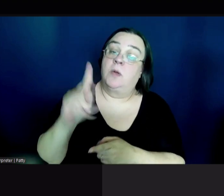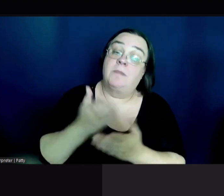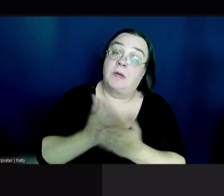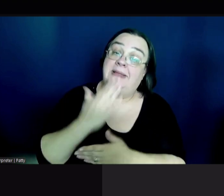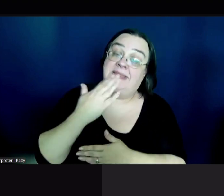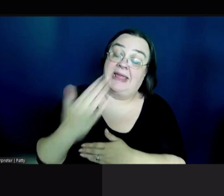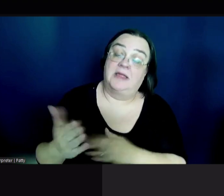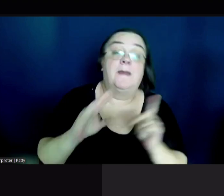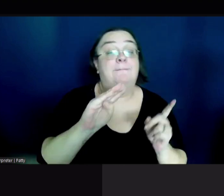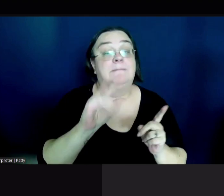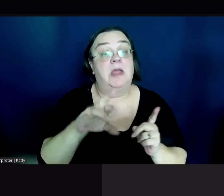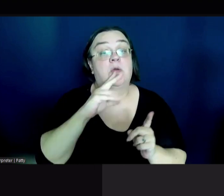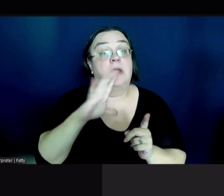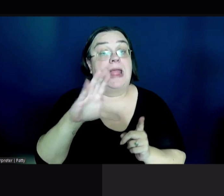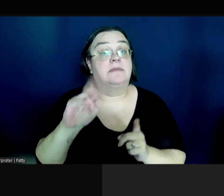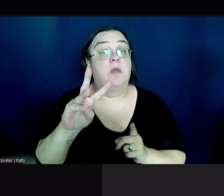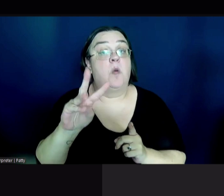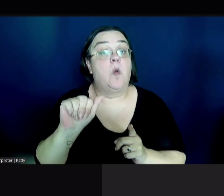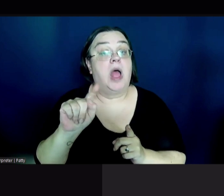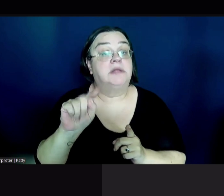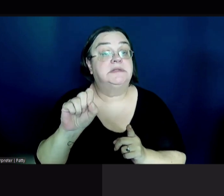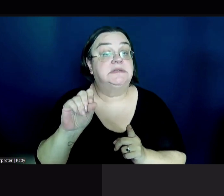Okay, Councilmember Watson?